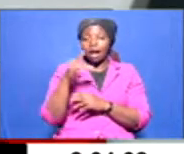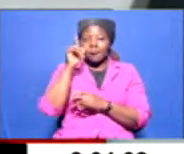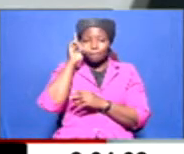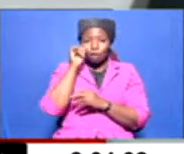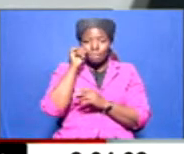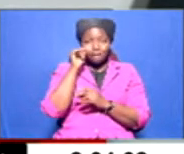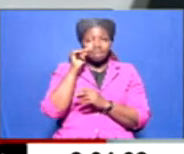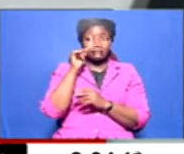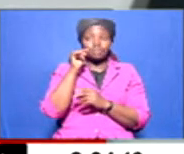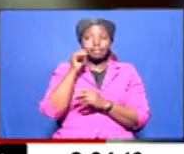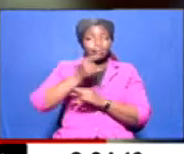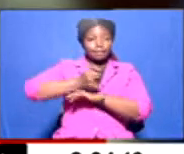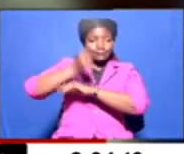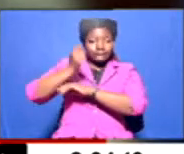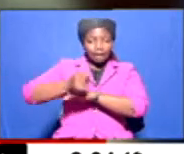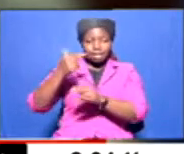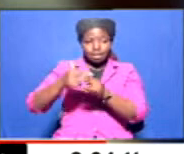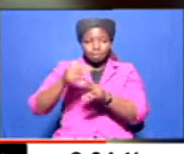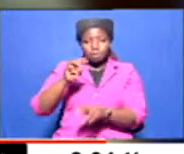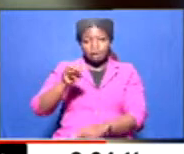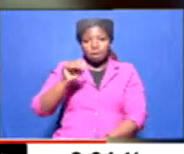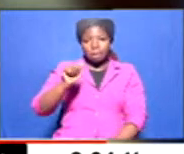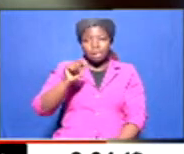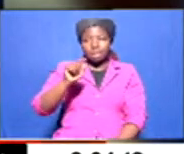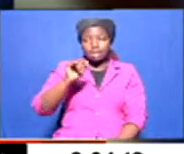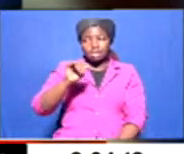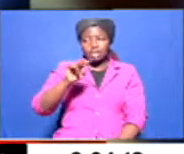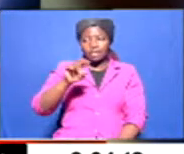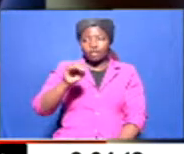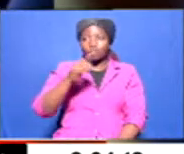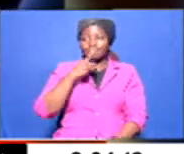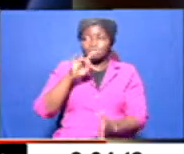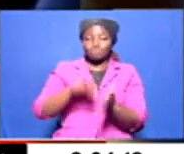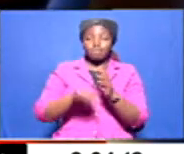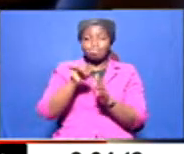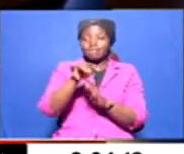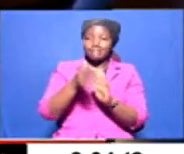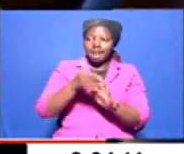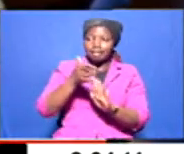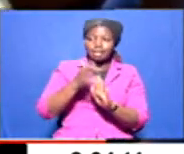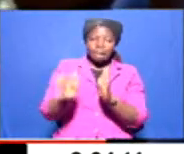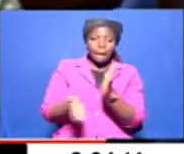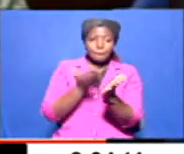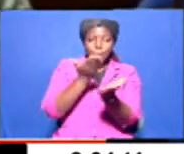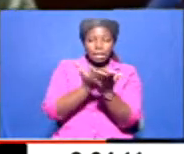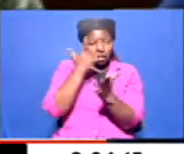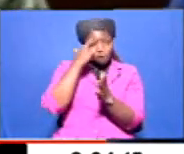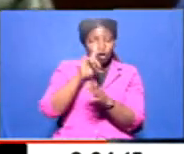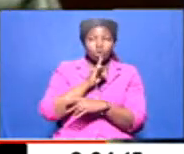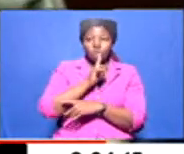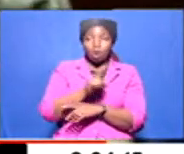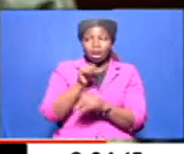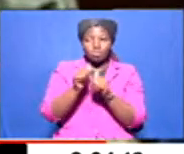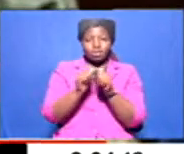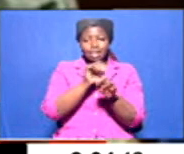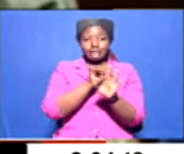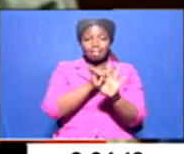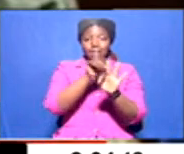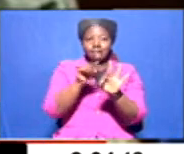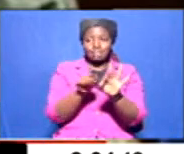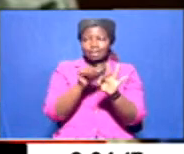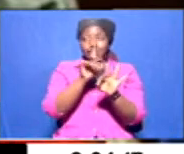Judge John Mativo certified as urgent an application for orders sought by the three civil